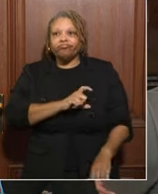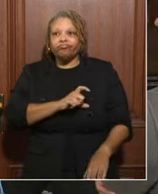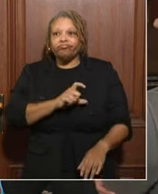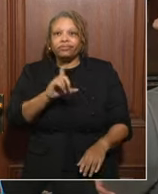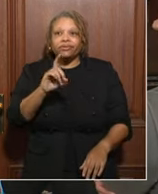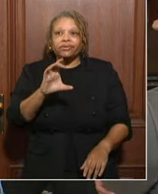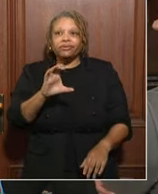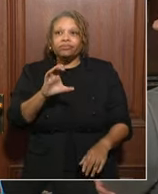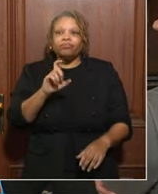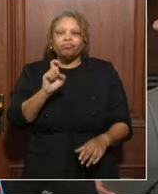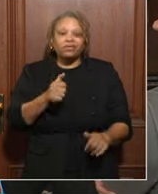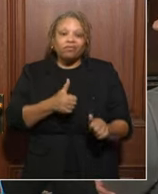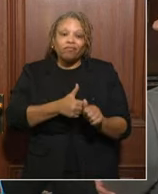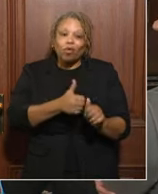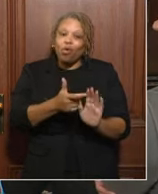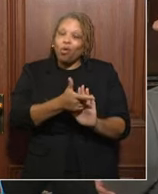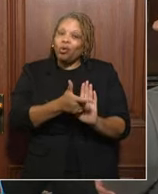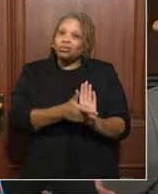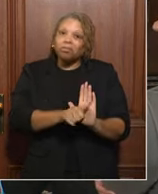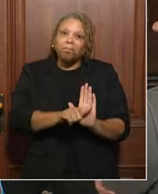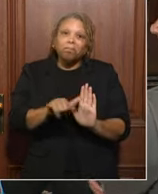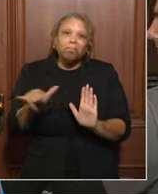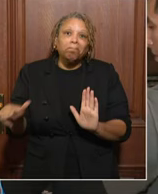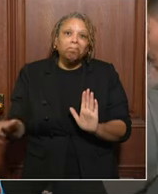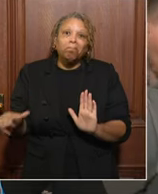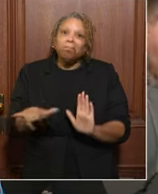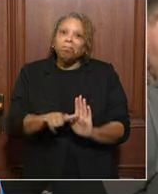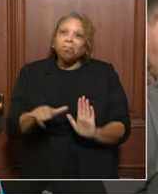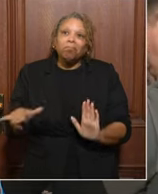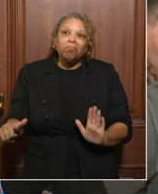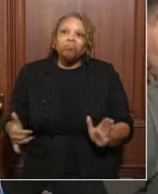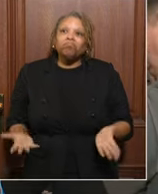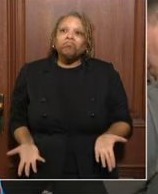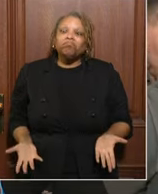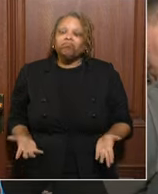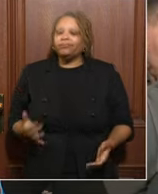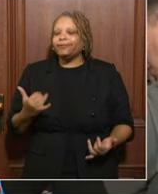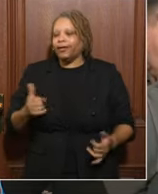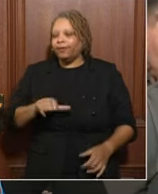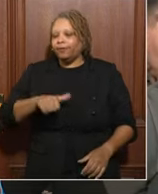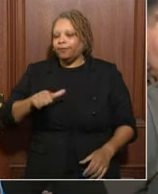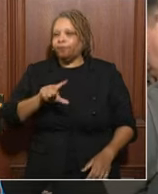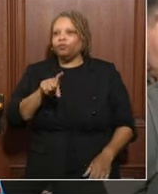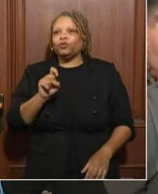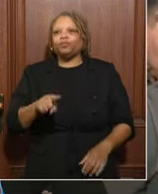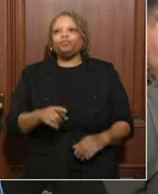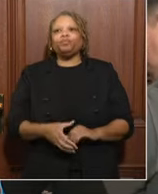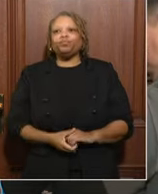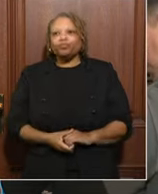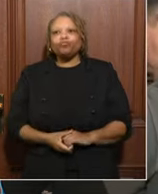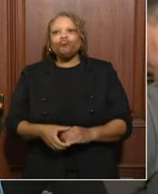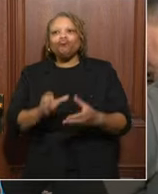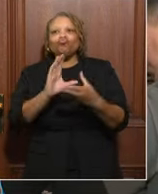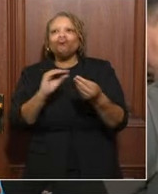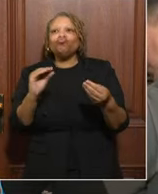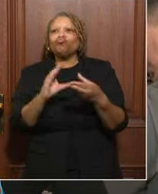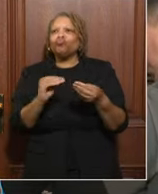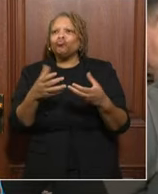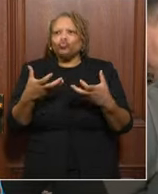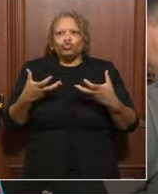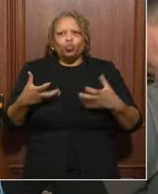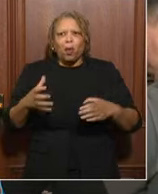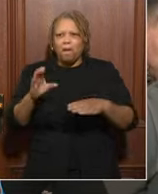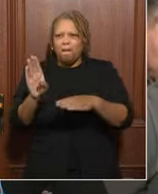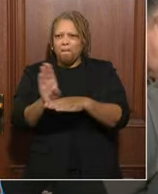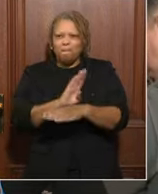And then you talked, one of the council members asked, and you talked about not encouraging businesses to board up. Can